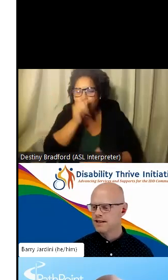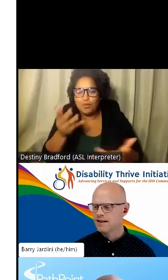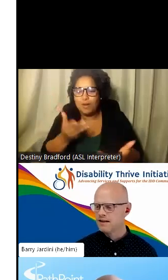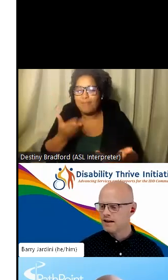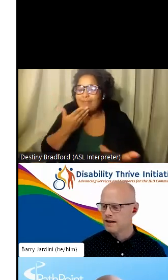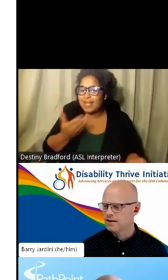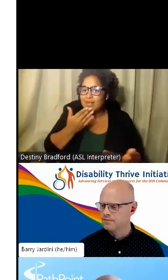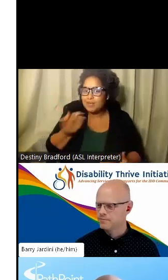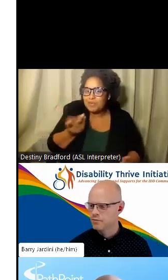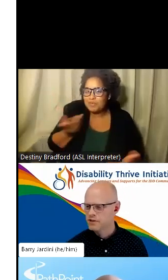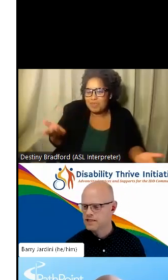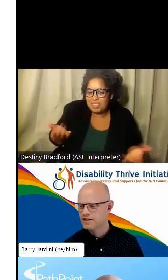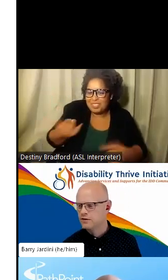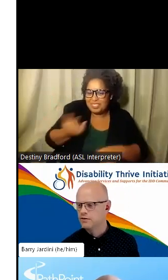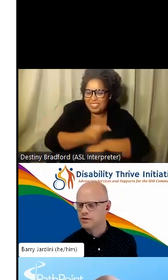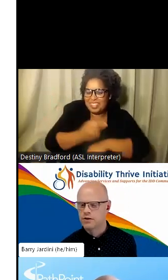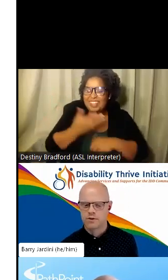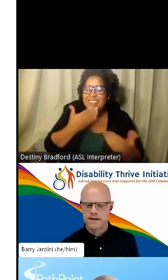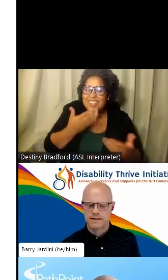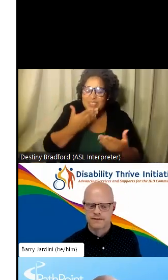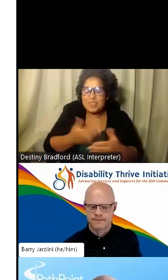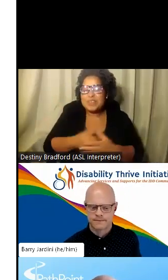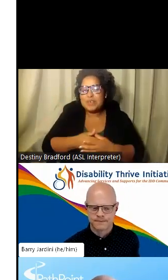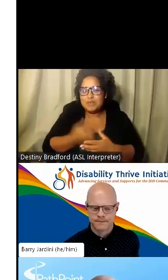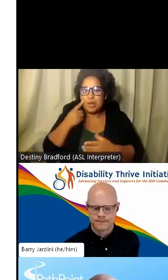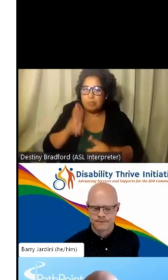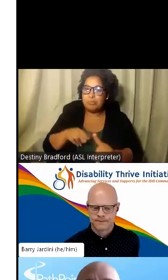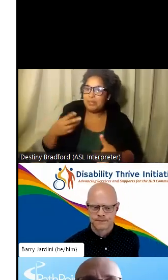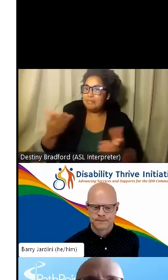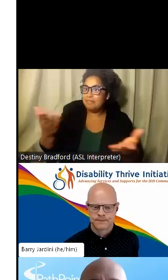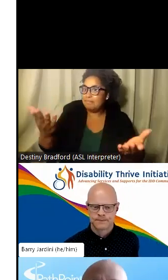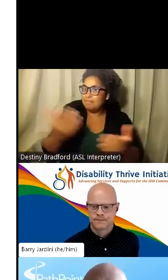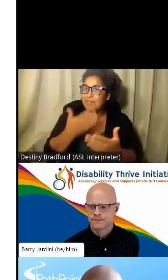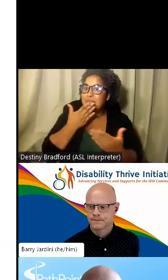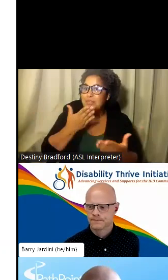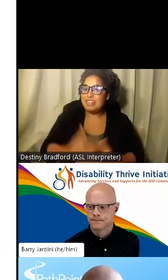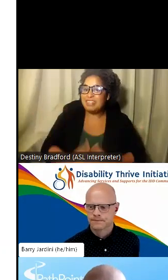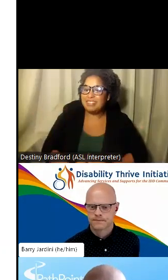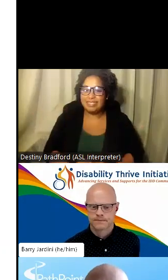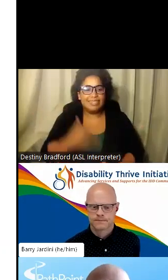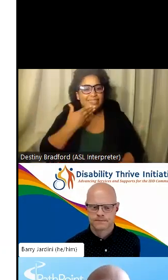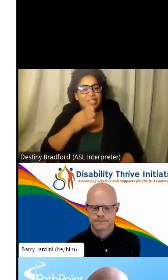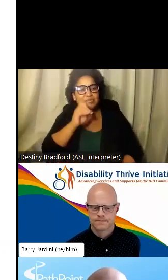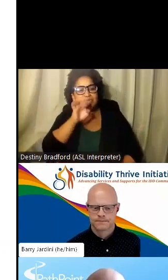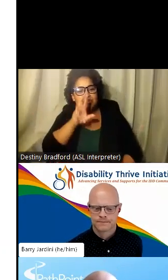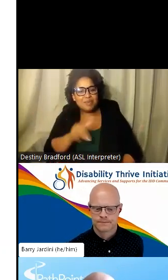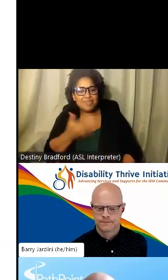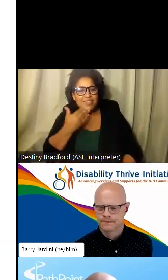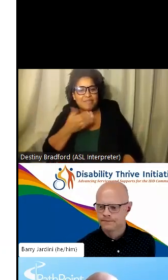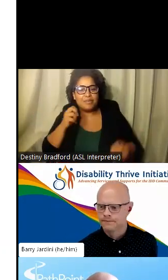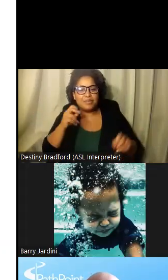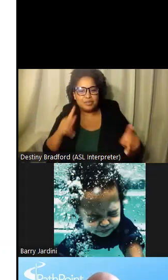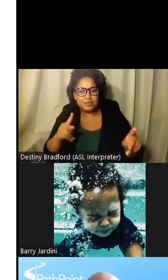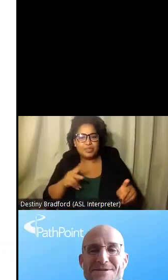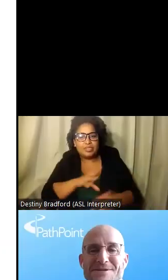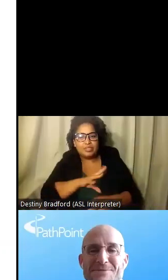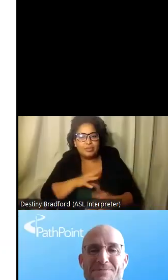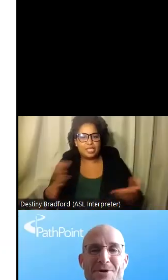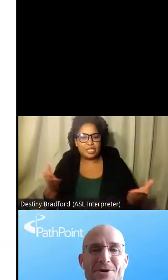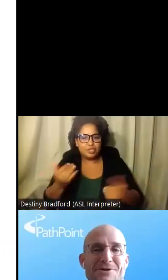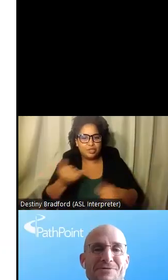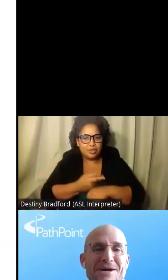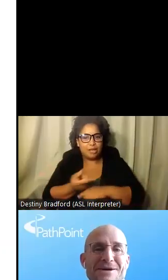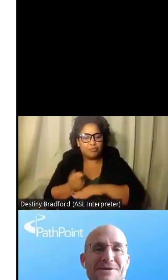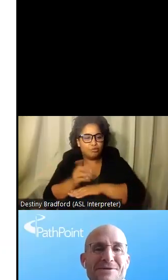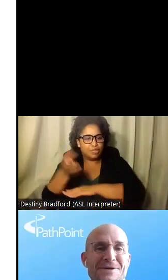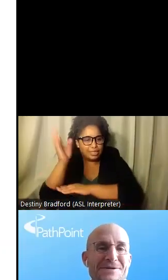being here today. Appreciate your perspective. Thanks, Barry. Appreciate the opportunity to be here and present and be